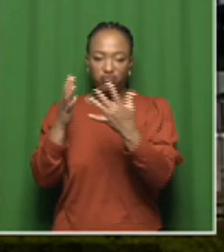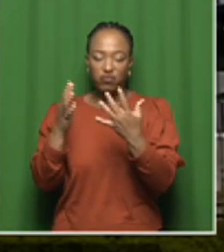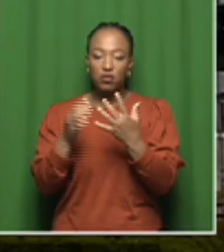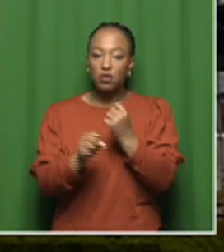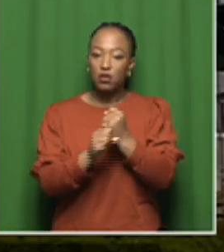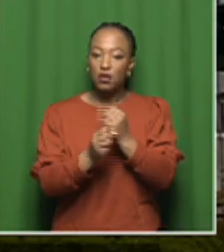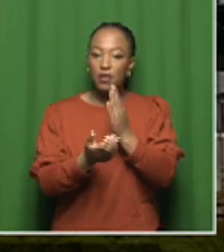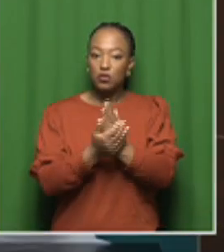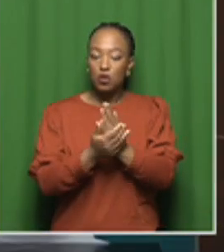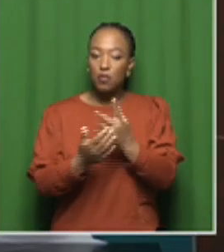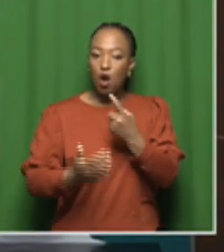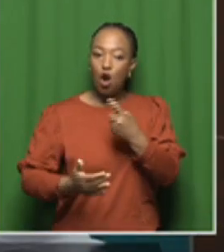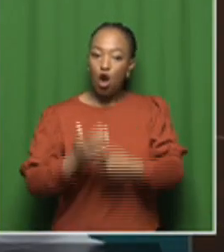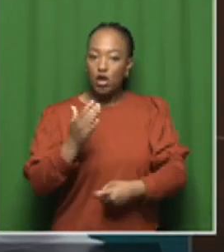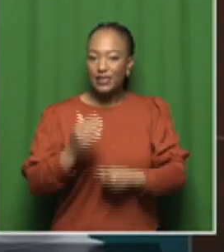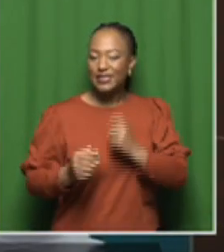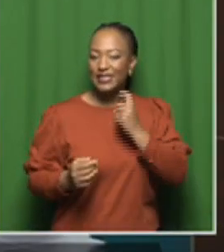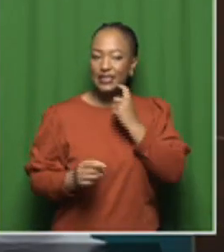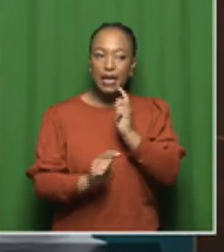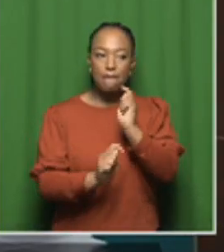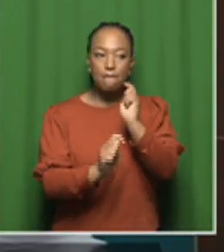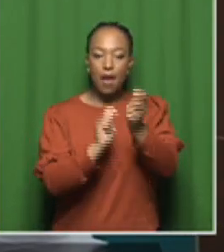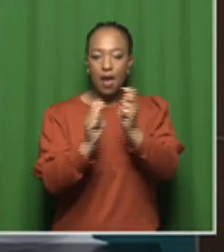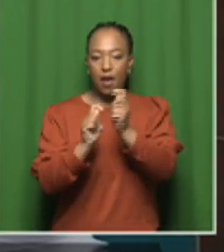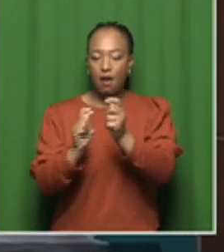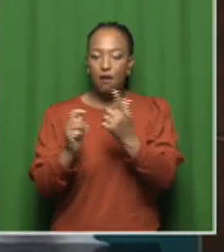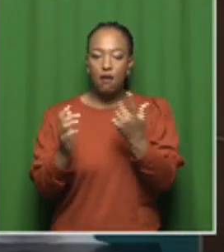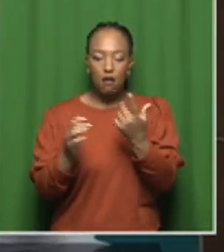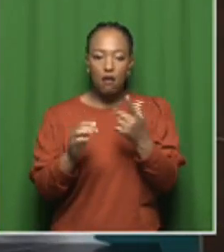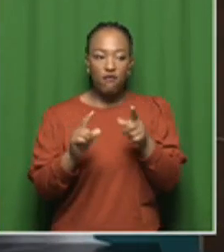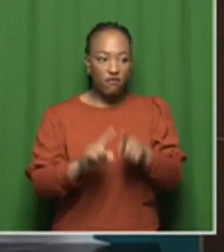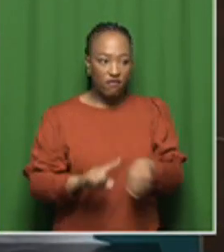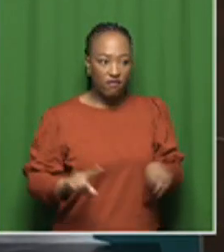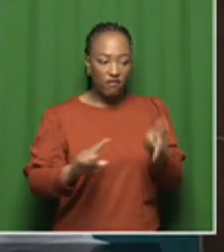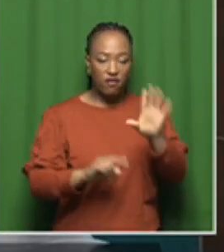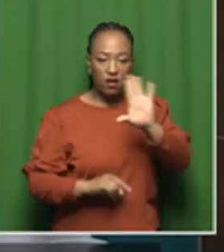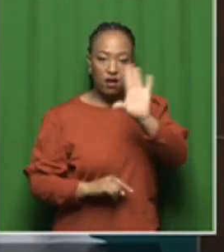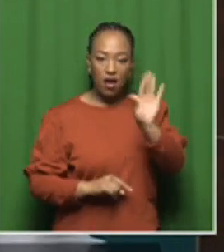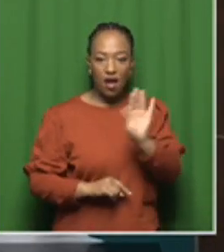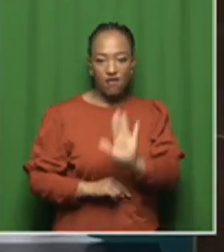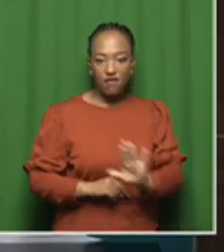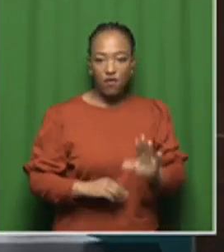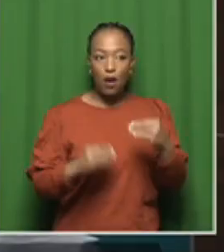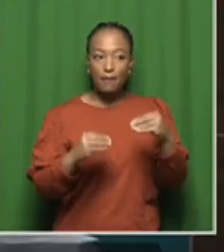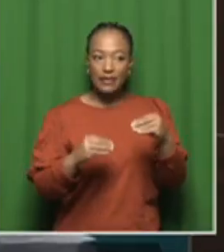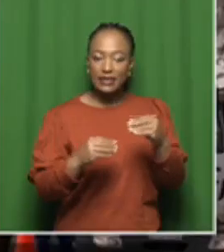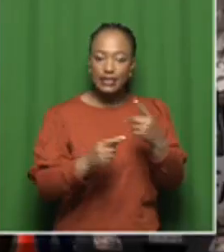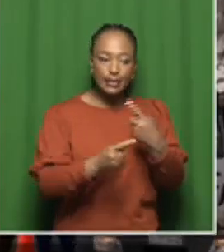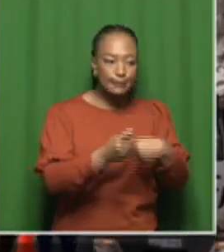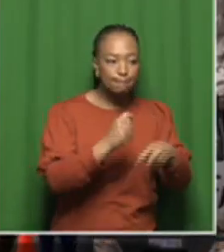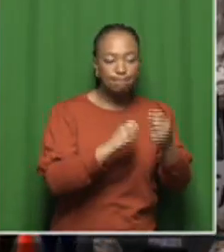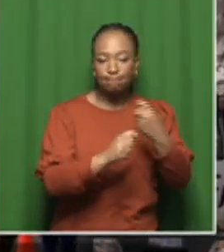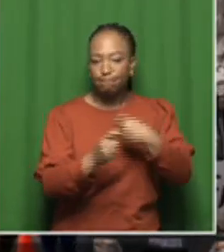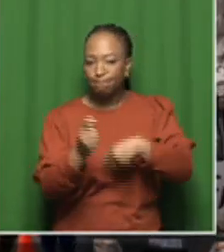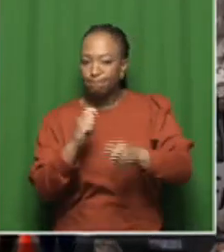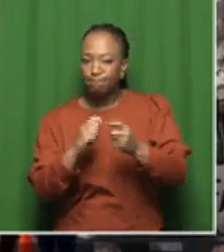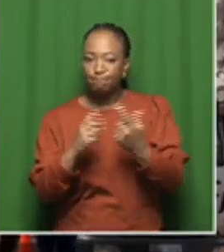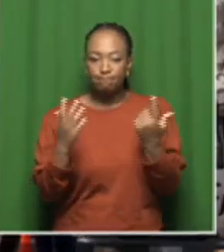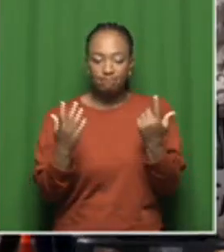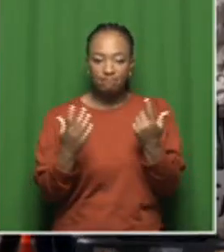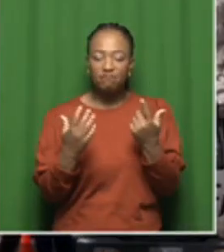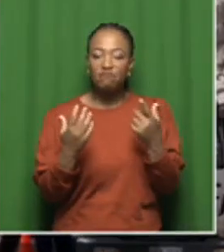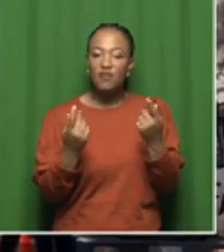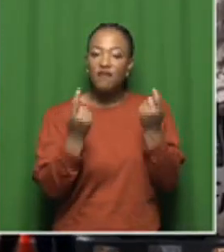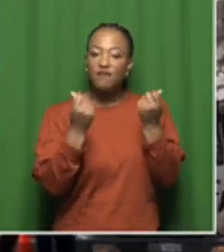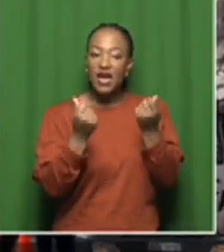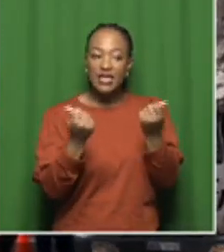seamless, cost-efficient payments can help to take place across the continent as businesses transact. So-called blended